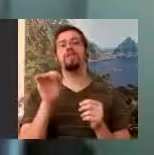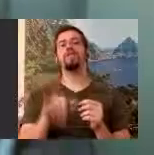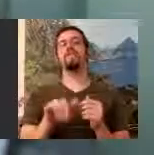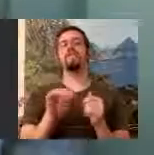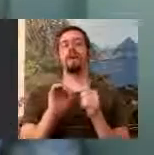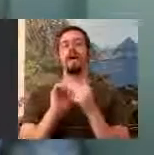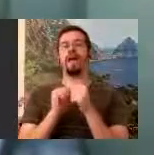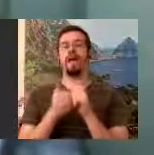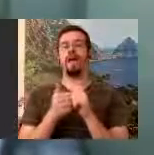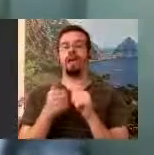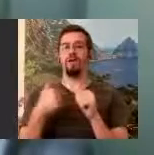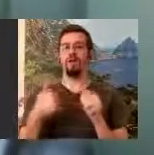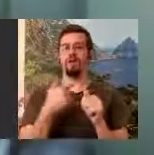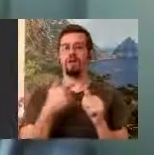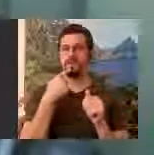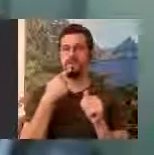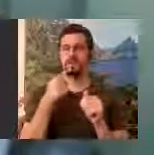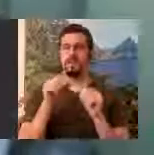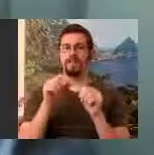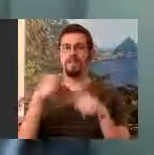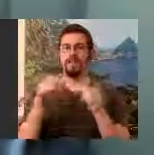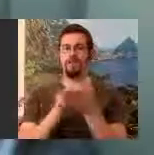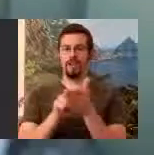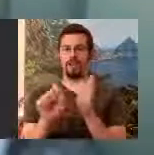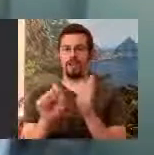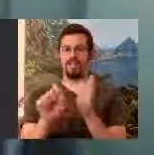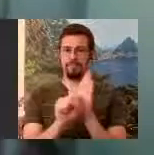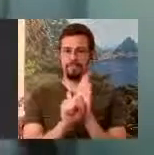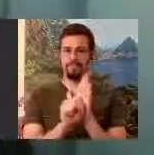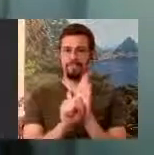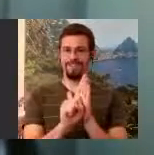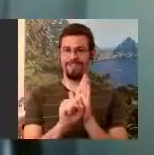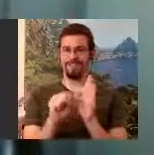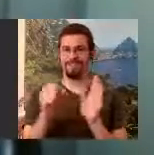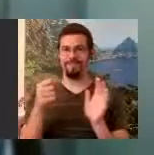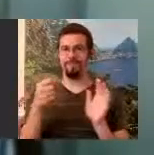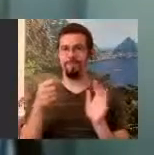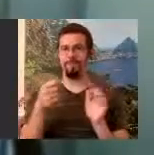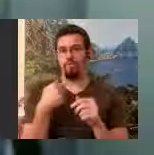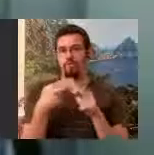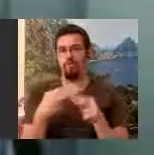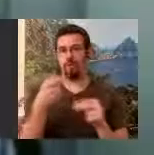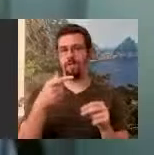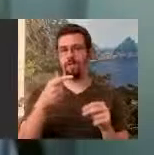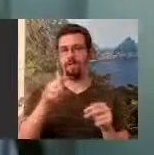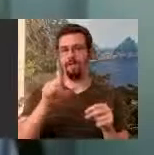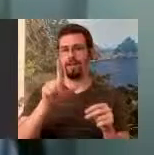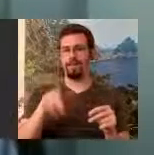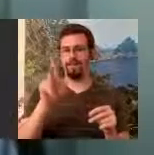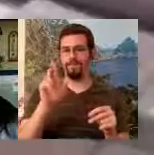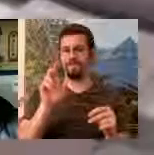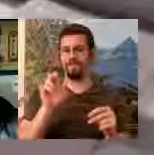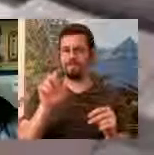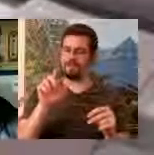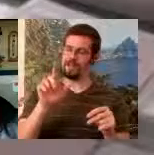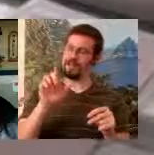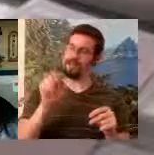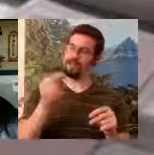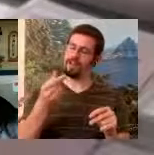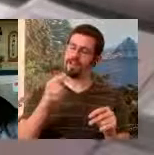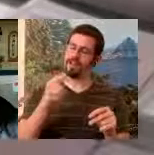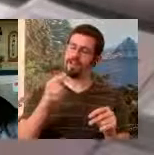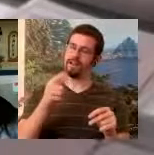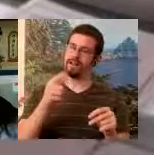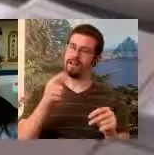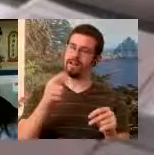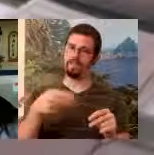in Italy. So we yes, I know. And that's perfectly fine. What to call the symbols has